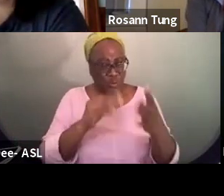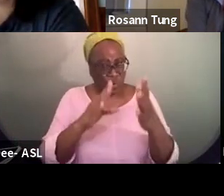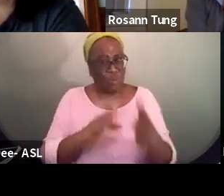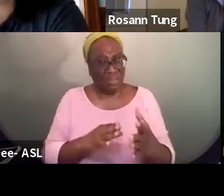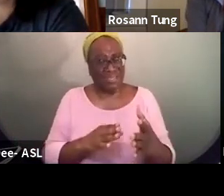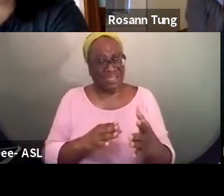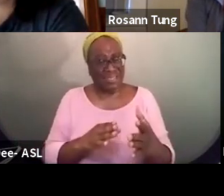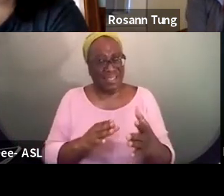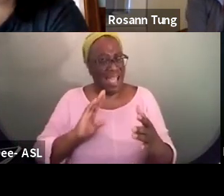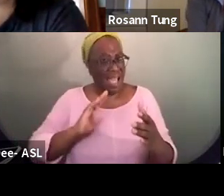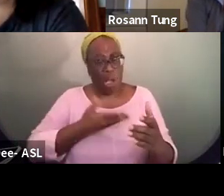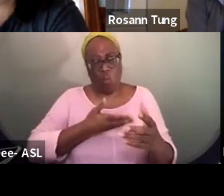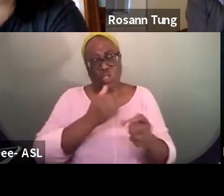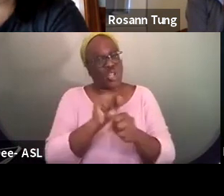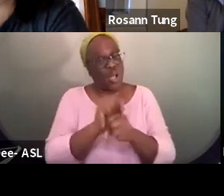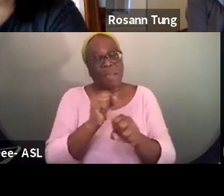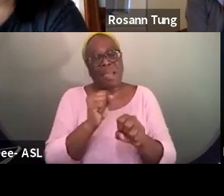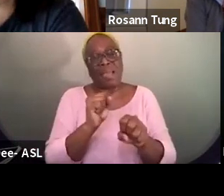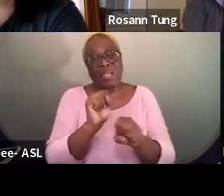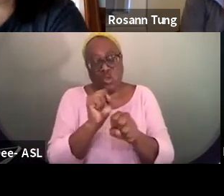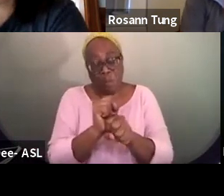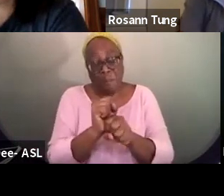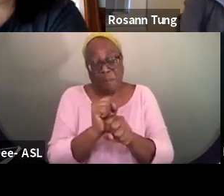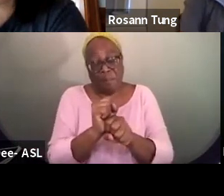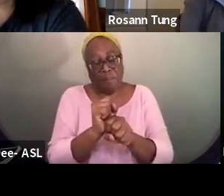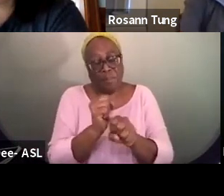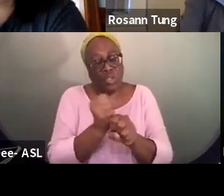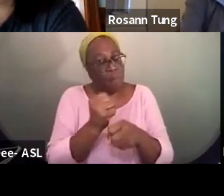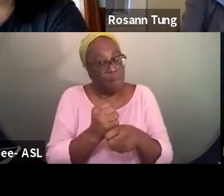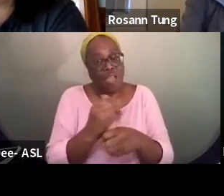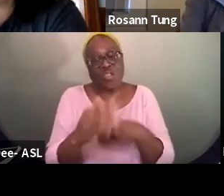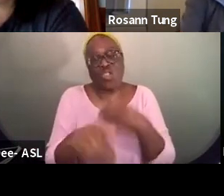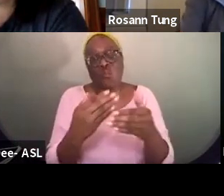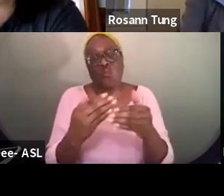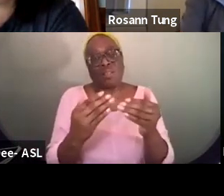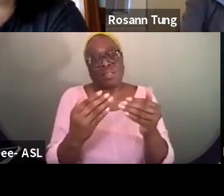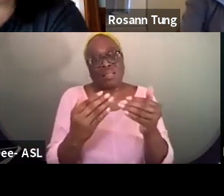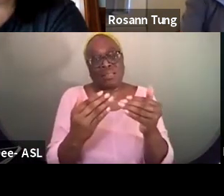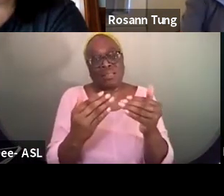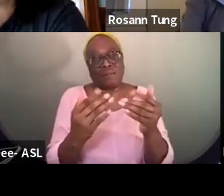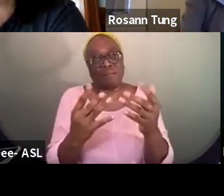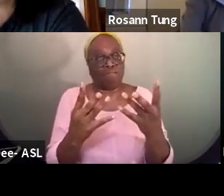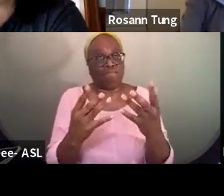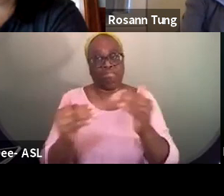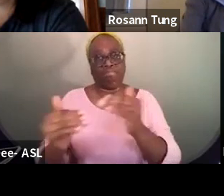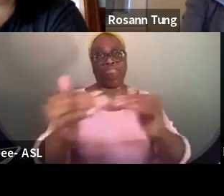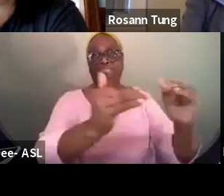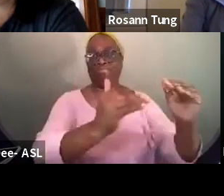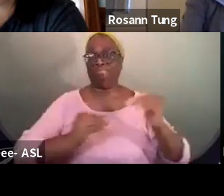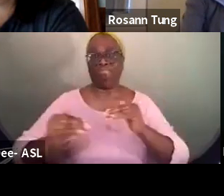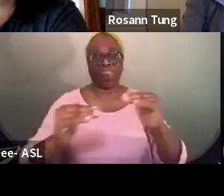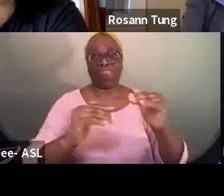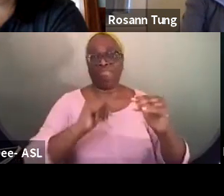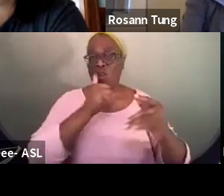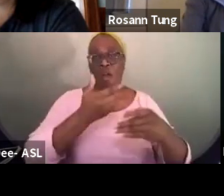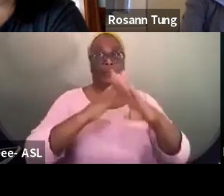that process as barrier-free as possible for all of our students. So I would support a change